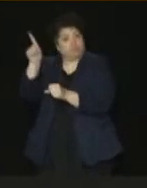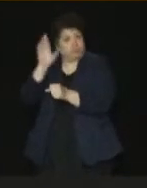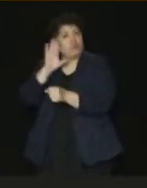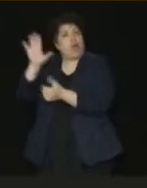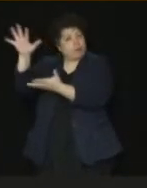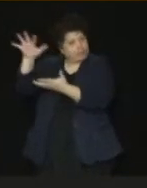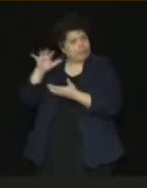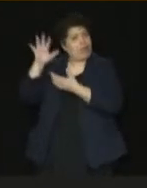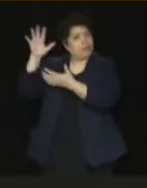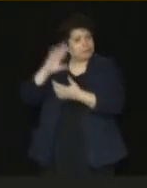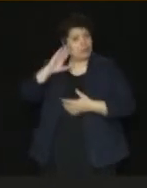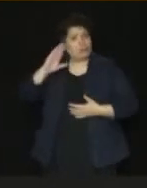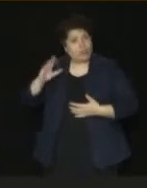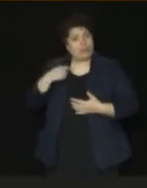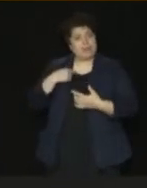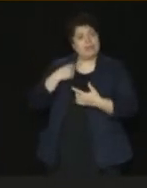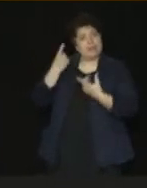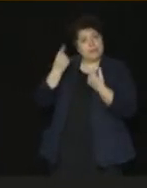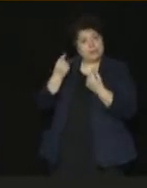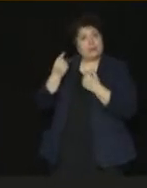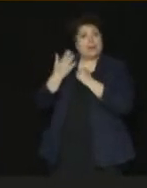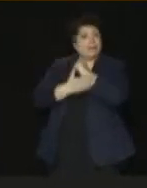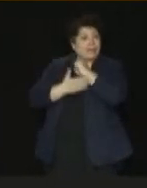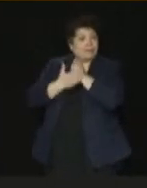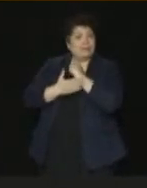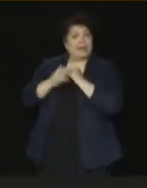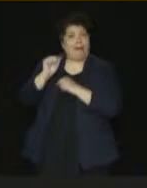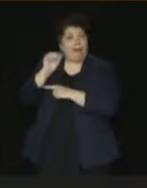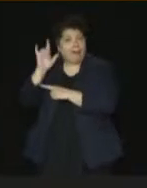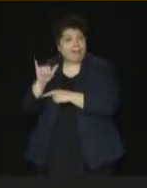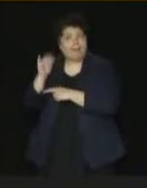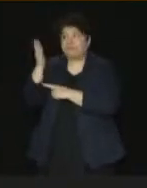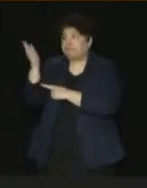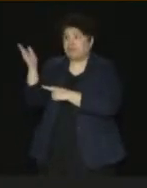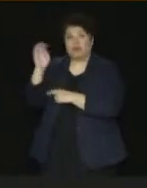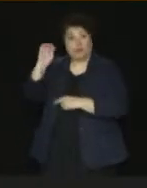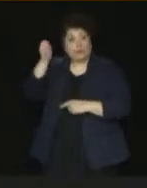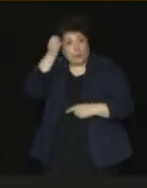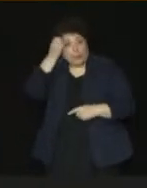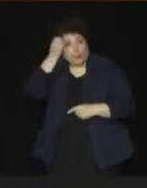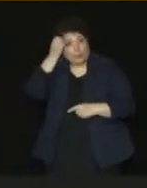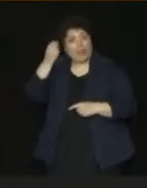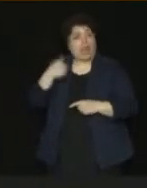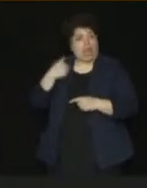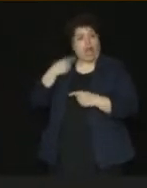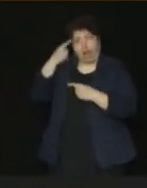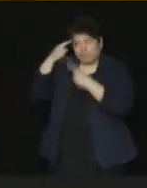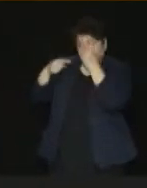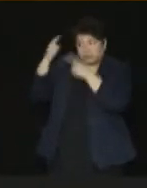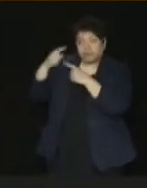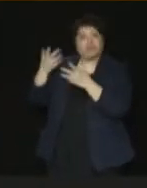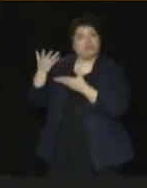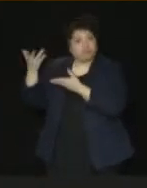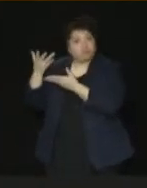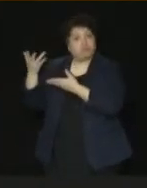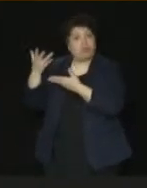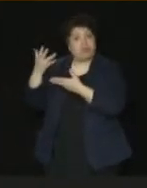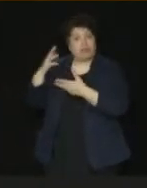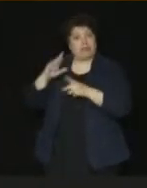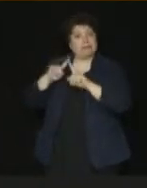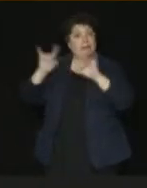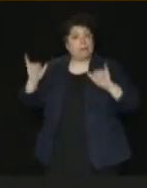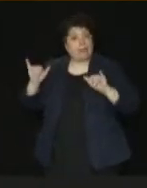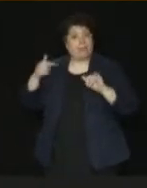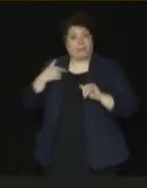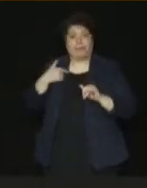collaboratively with our allies around the world, particularly in Europe, We know that it's a good thing also